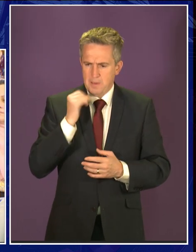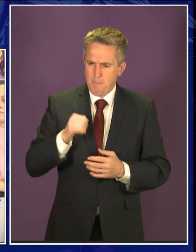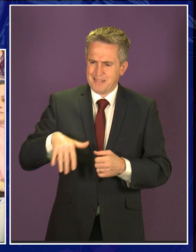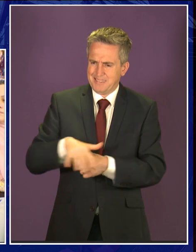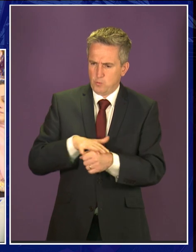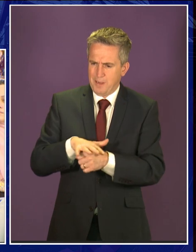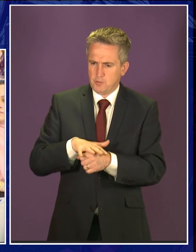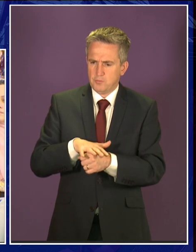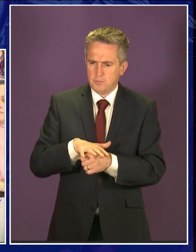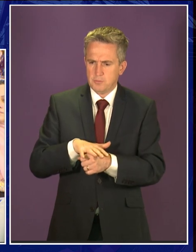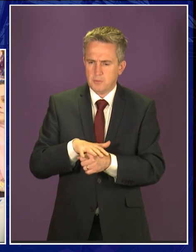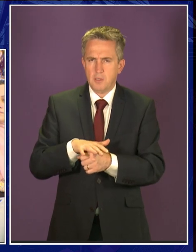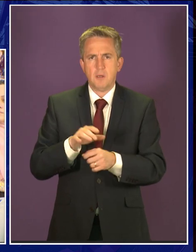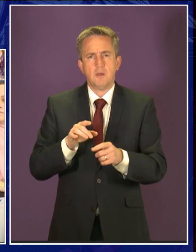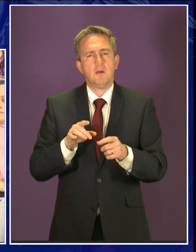into